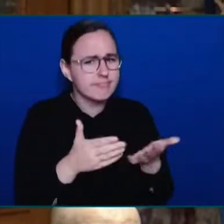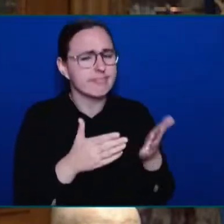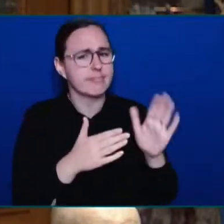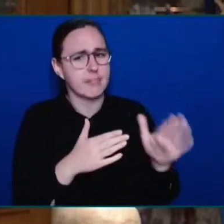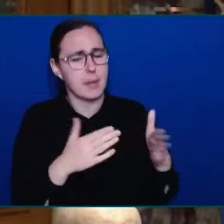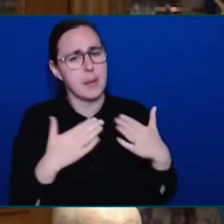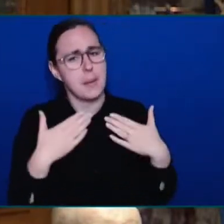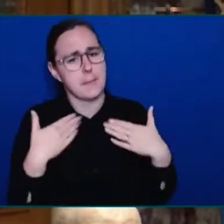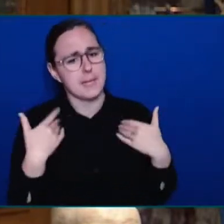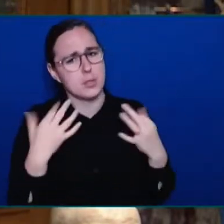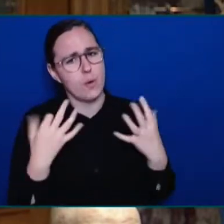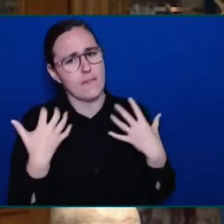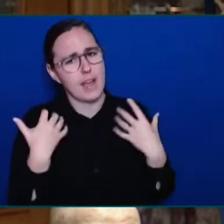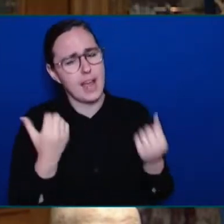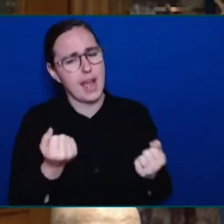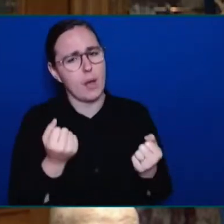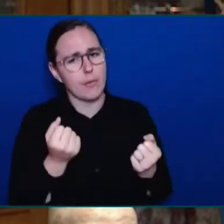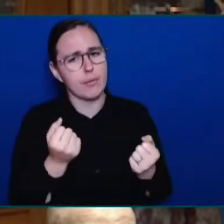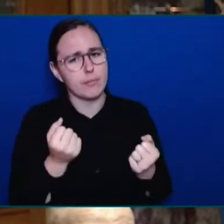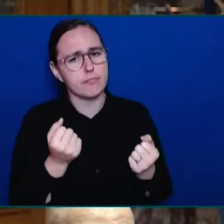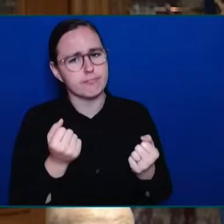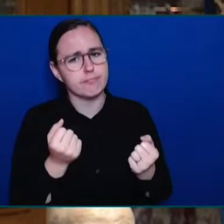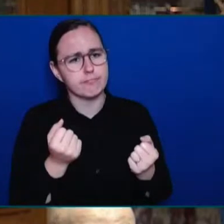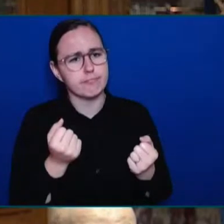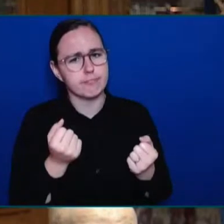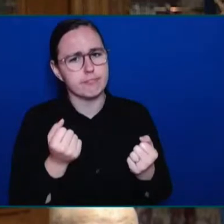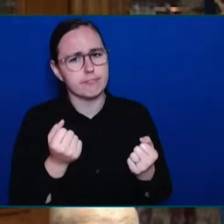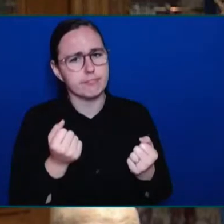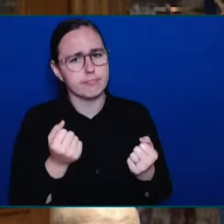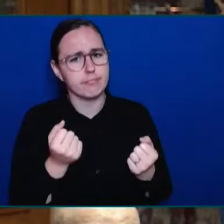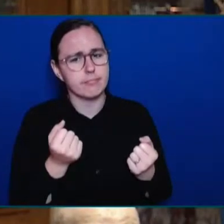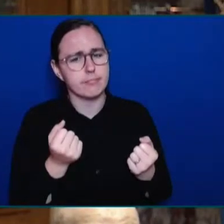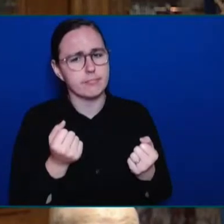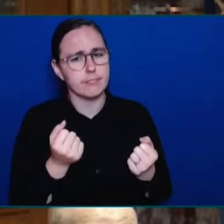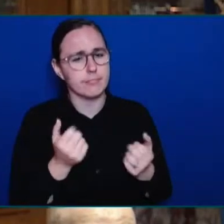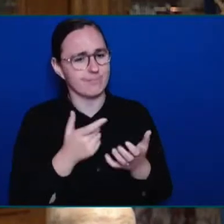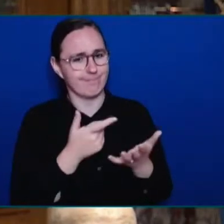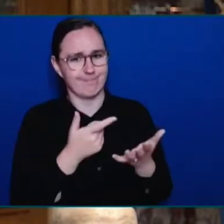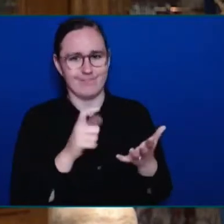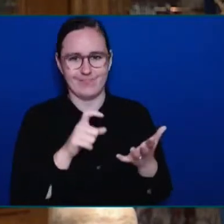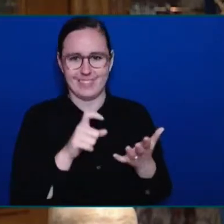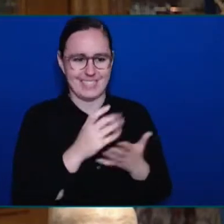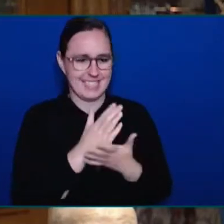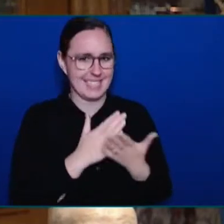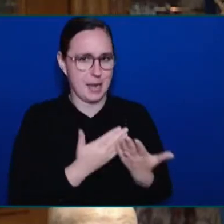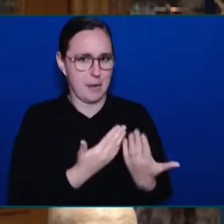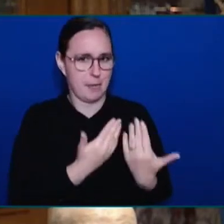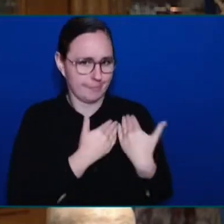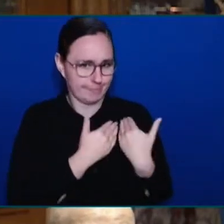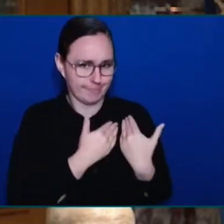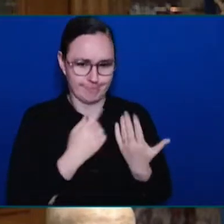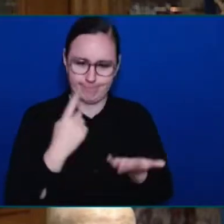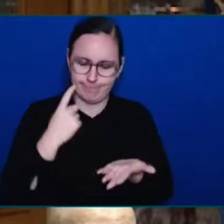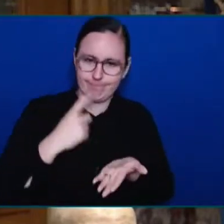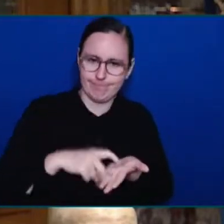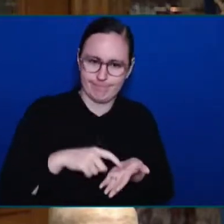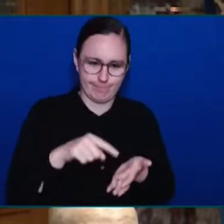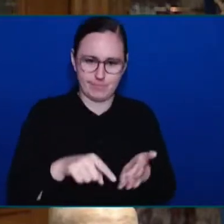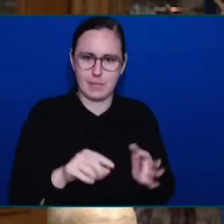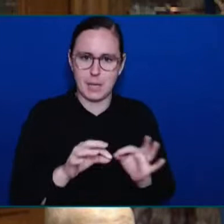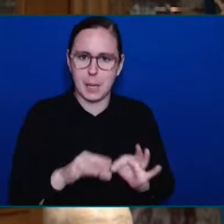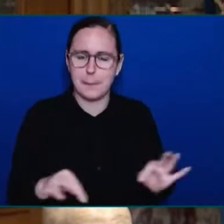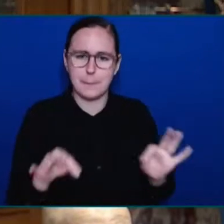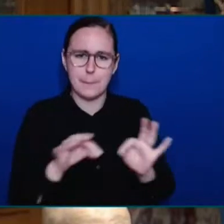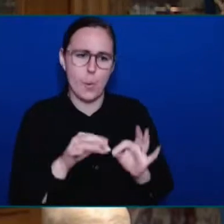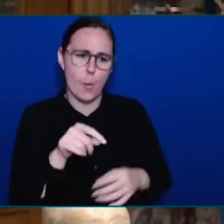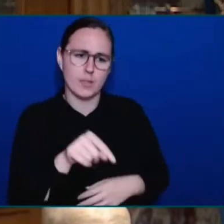some responsibility for the state of healthcare in BC. But I'd like to hear from him, what does accountability for the